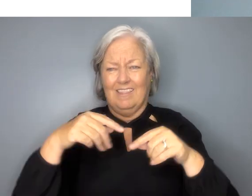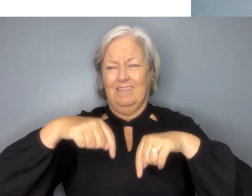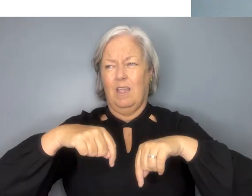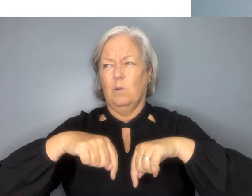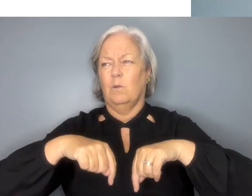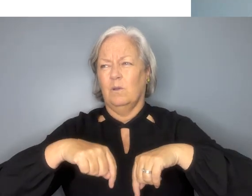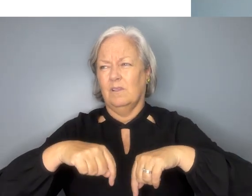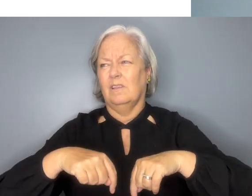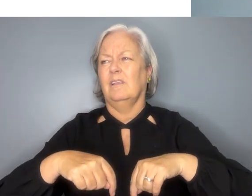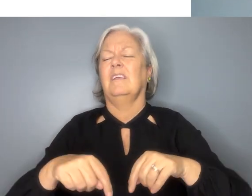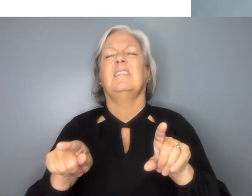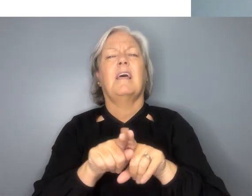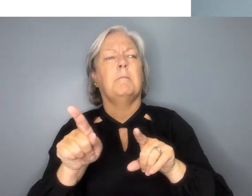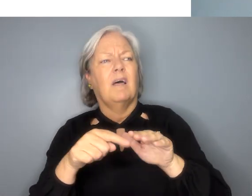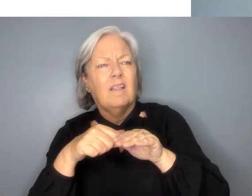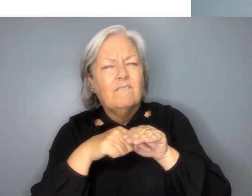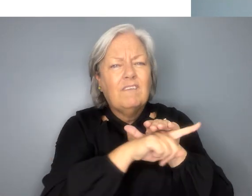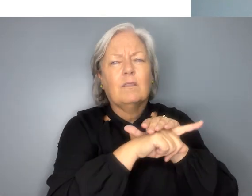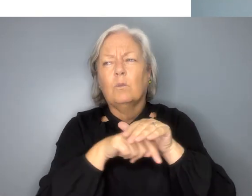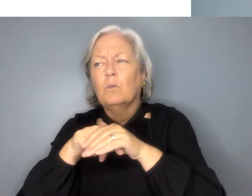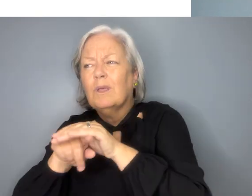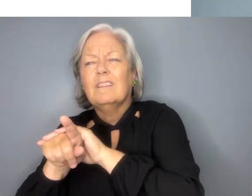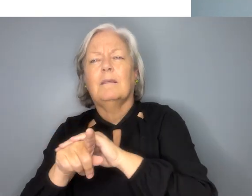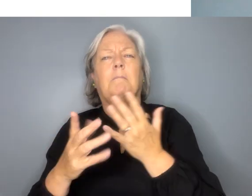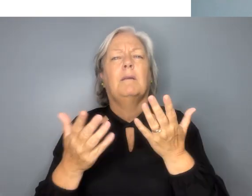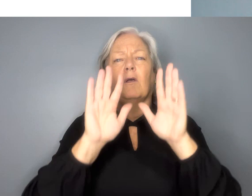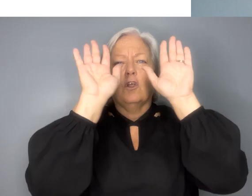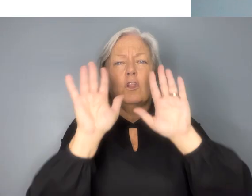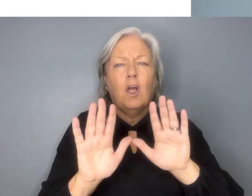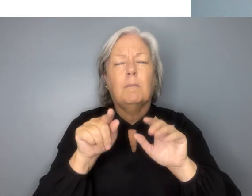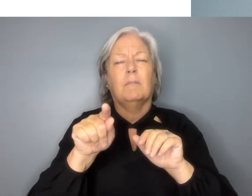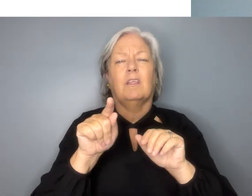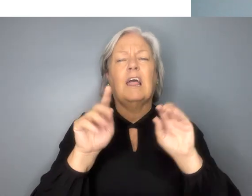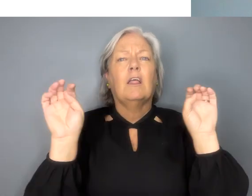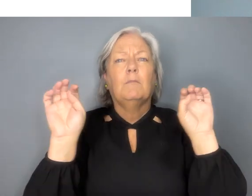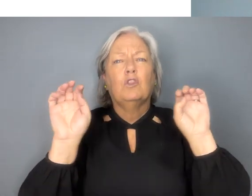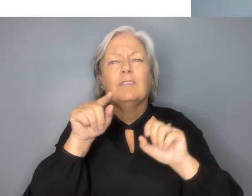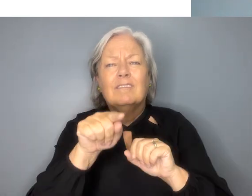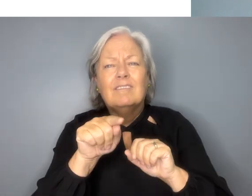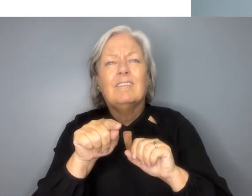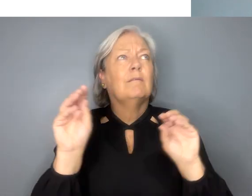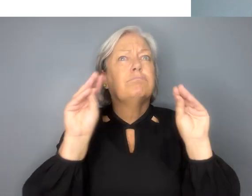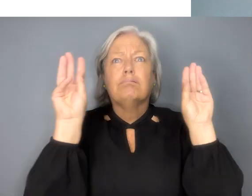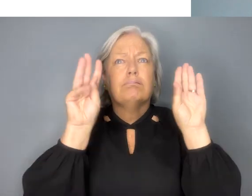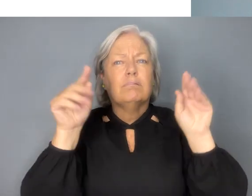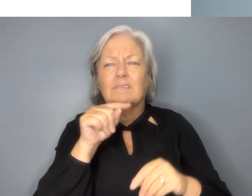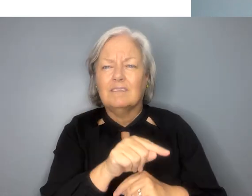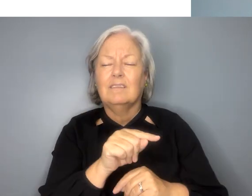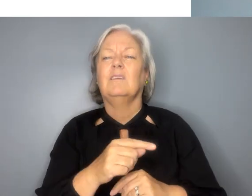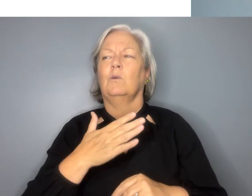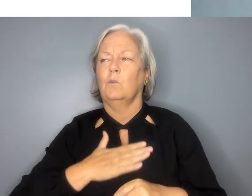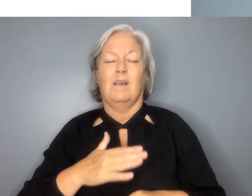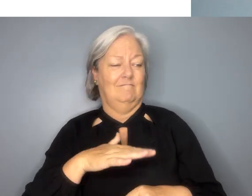at the moment on ensuring that evacuation procedures in the cases of increasing climate emergencies are accessible for people with